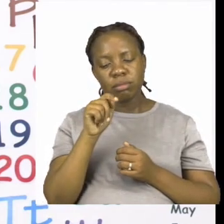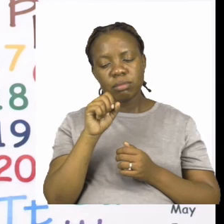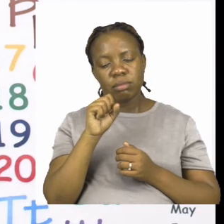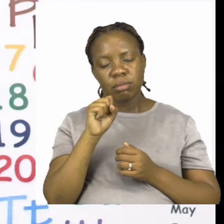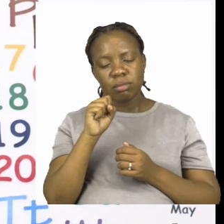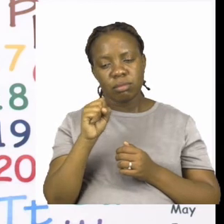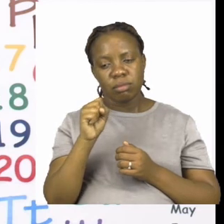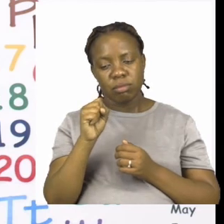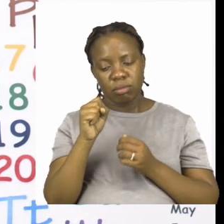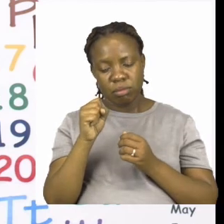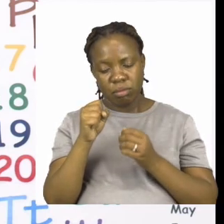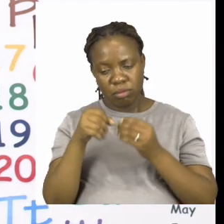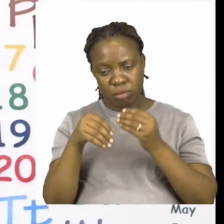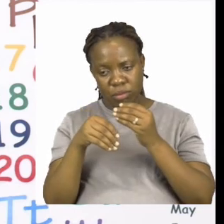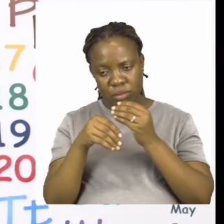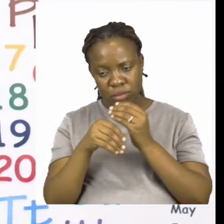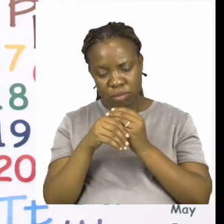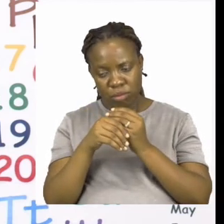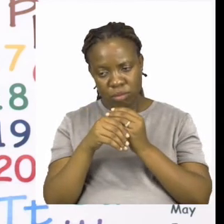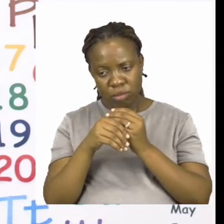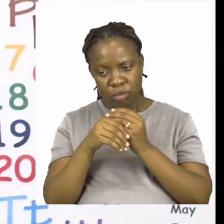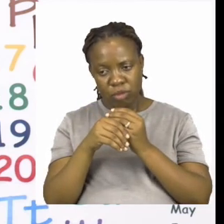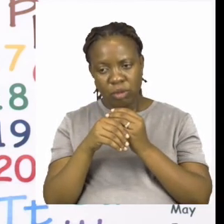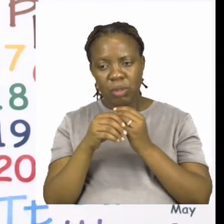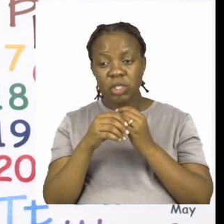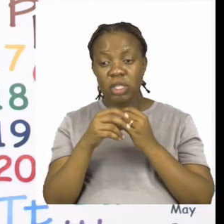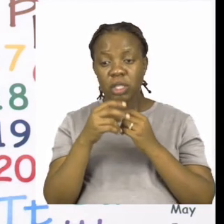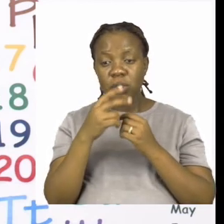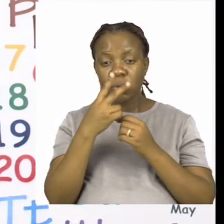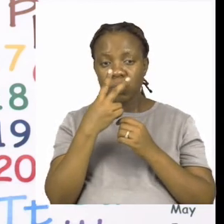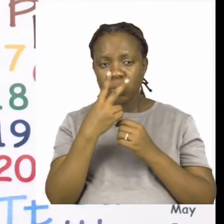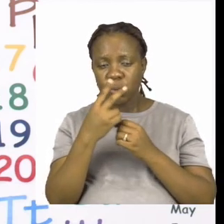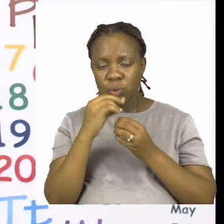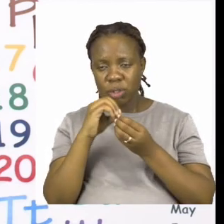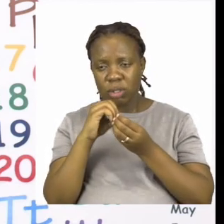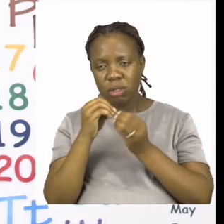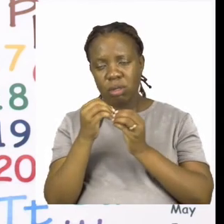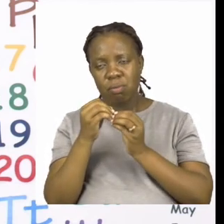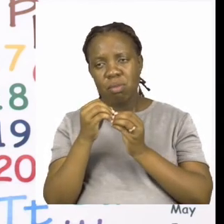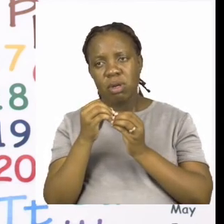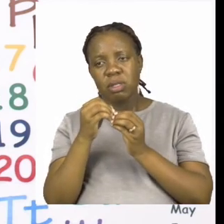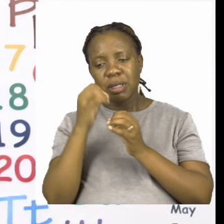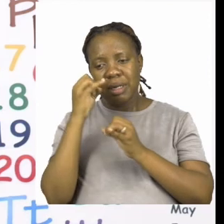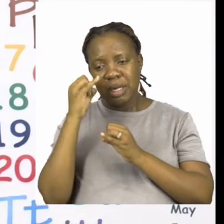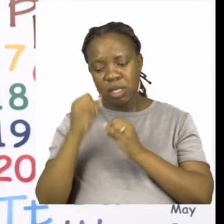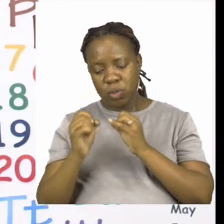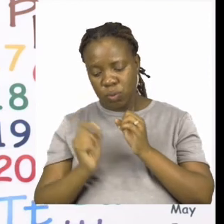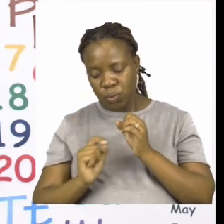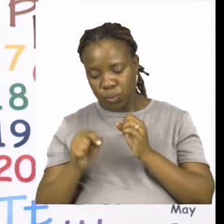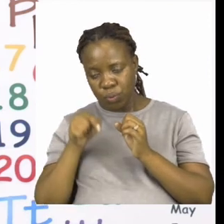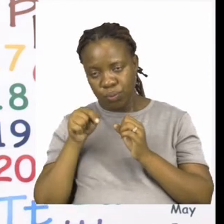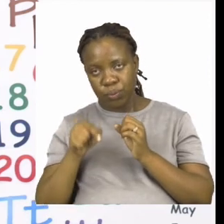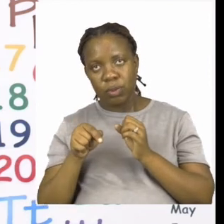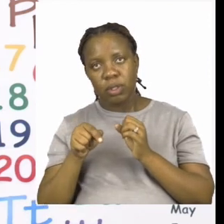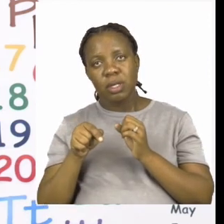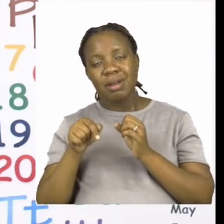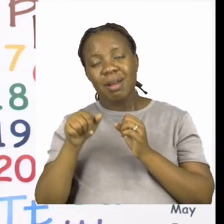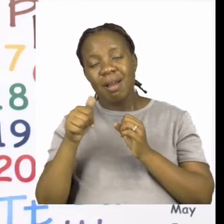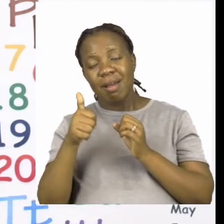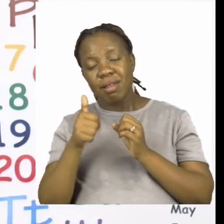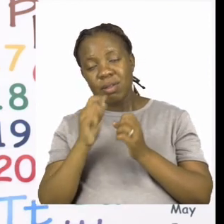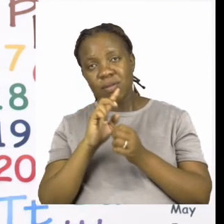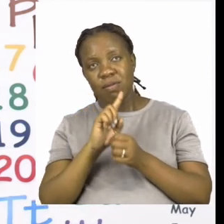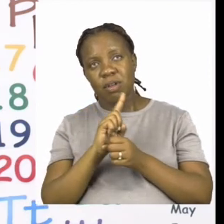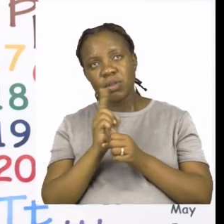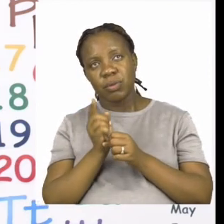the tens and then you add up all your tens. Right. So the